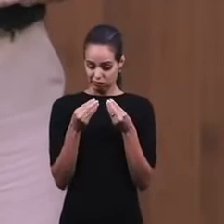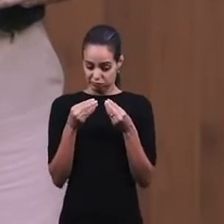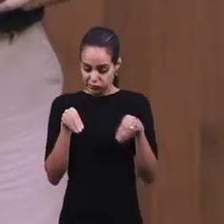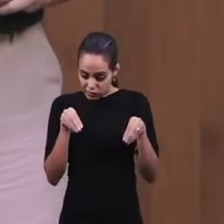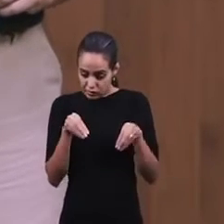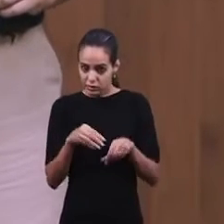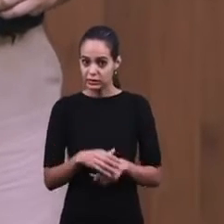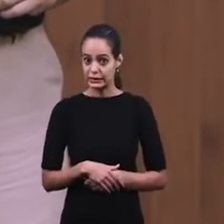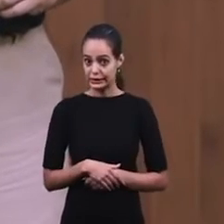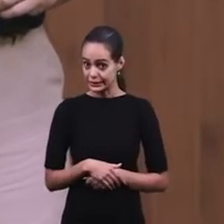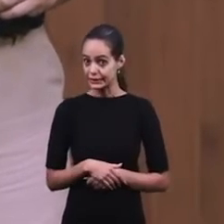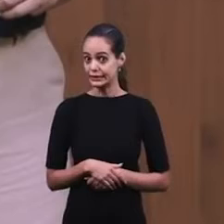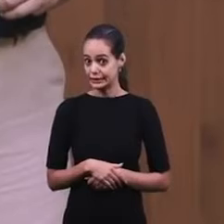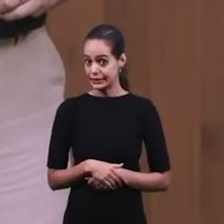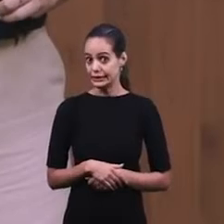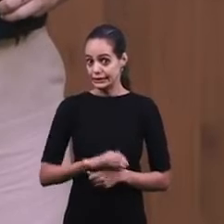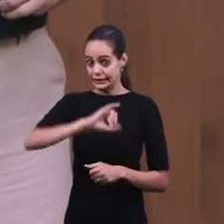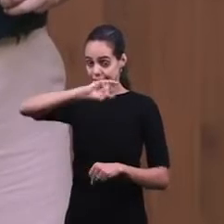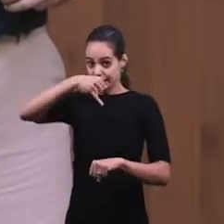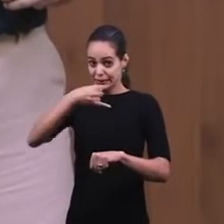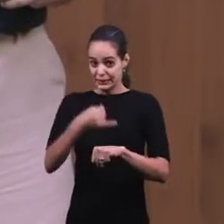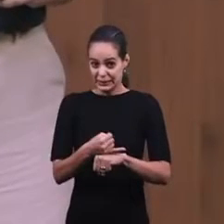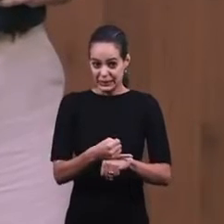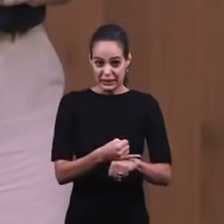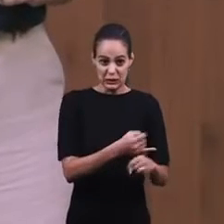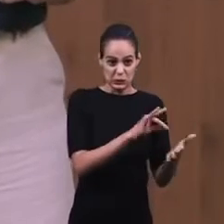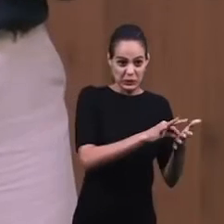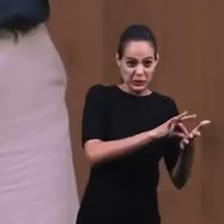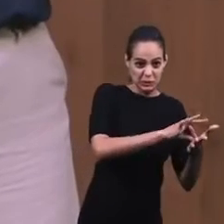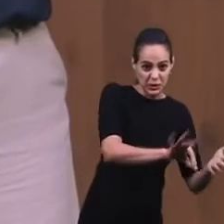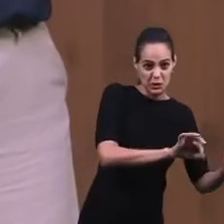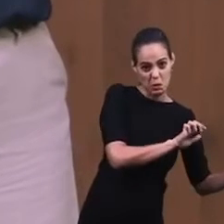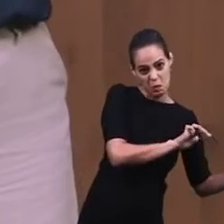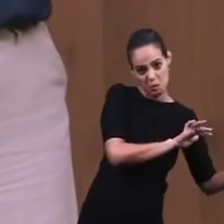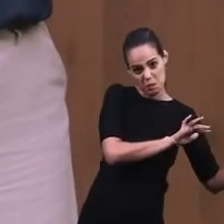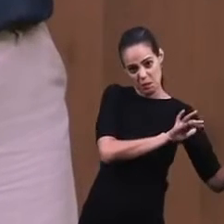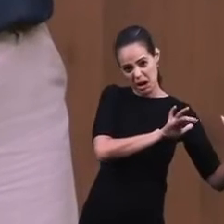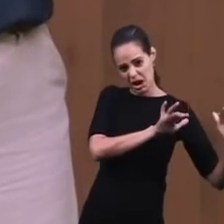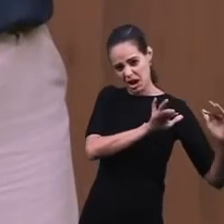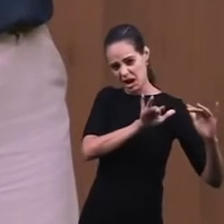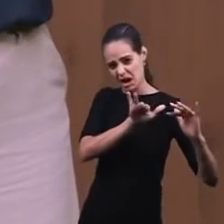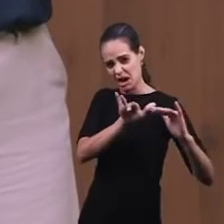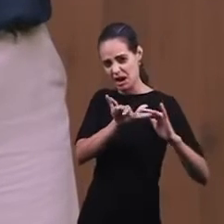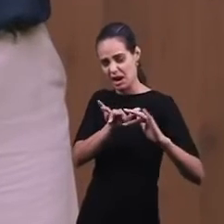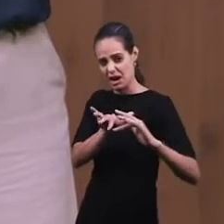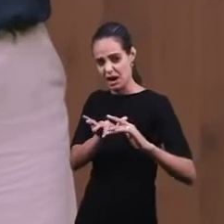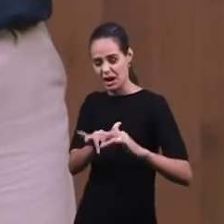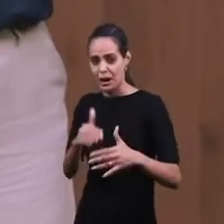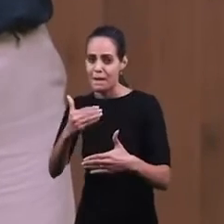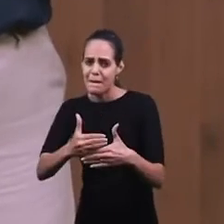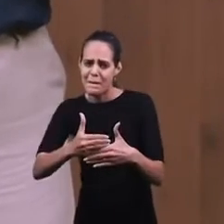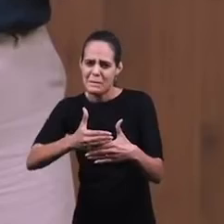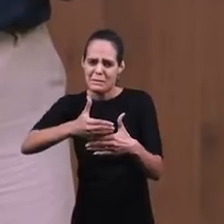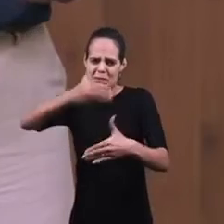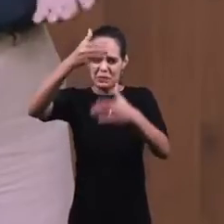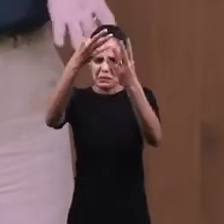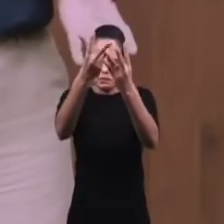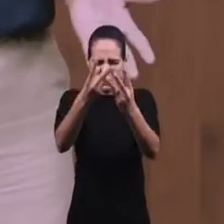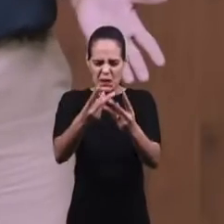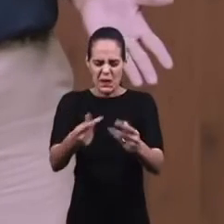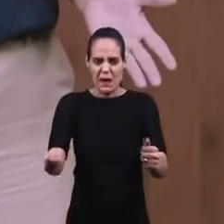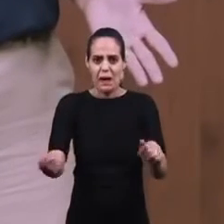invaded. Jerusalem's walls were destroyed, the doors were burnt by fire, and many were